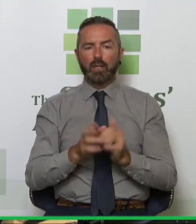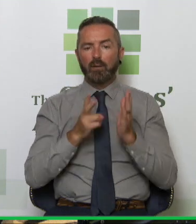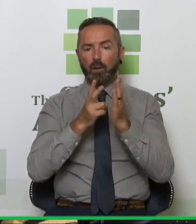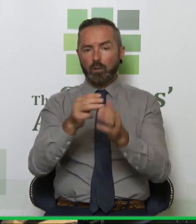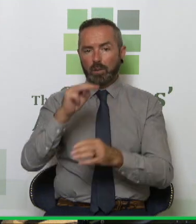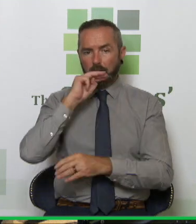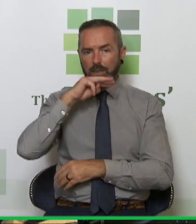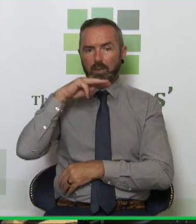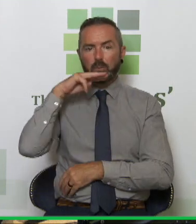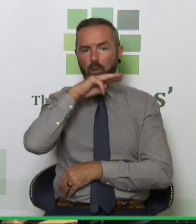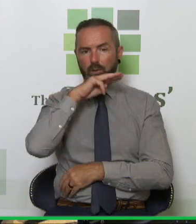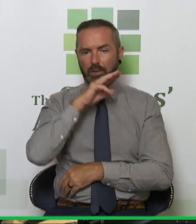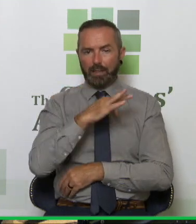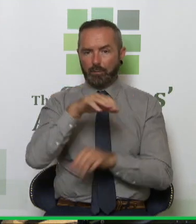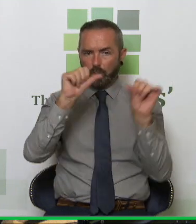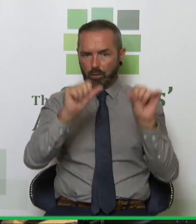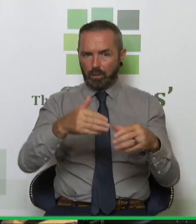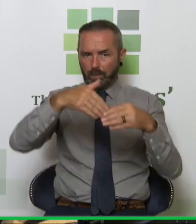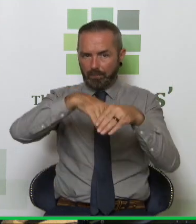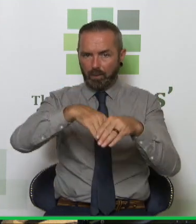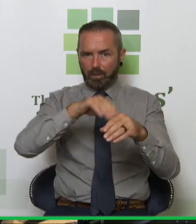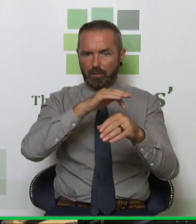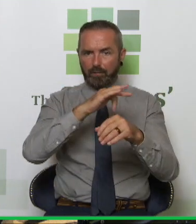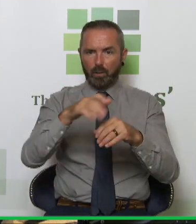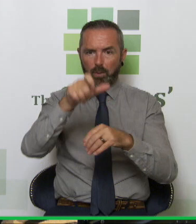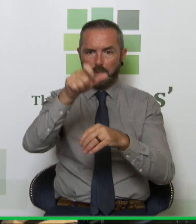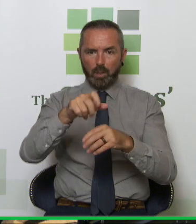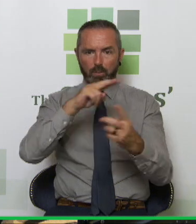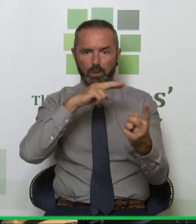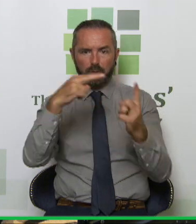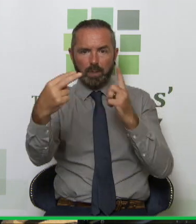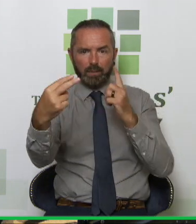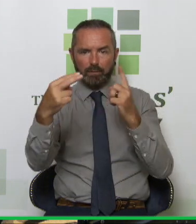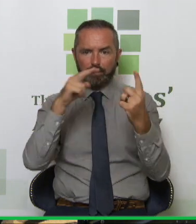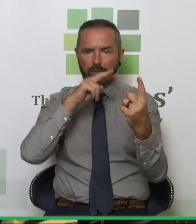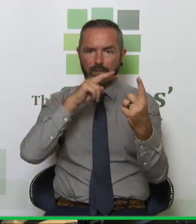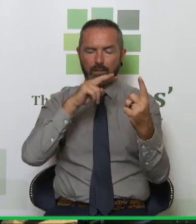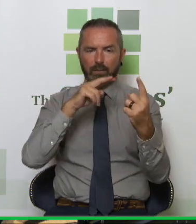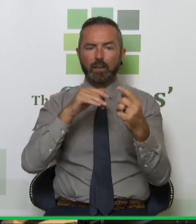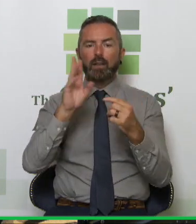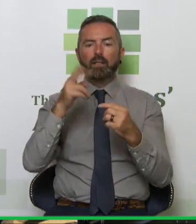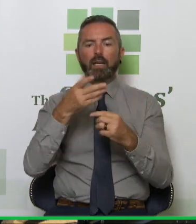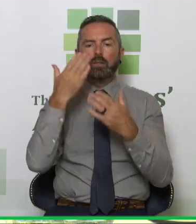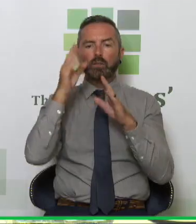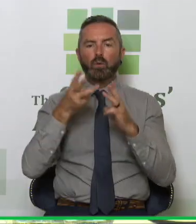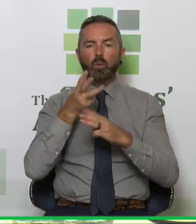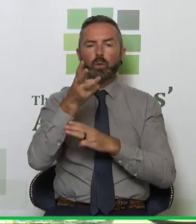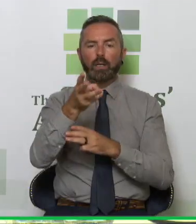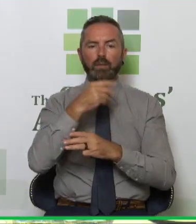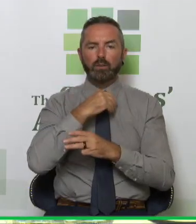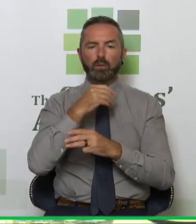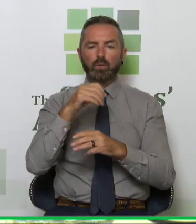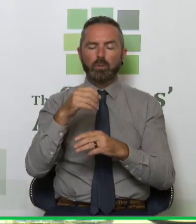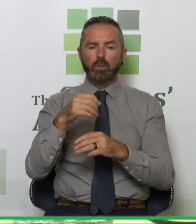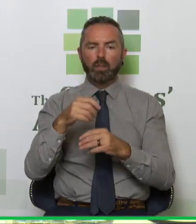important because agreeing to participate in restorative justice from a perpetrator's perspective could be indicative of a willingness to go down the road